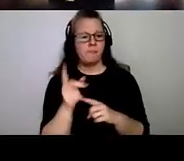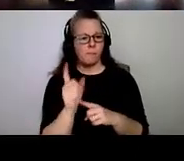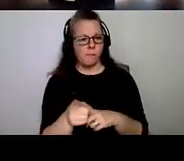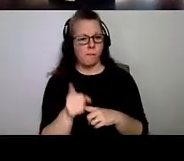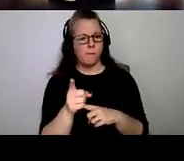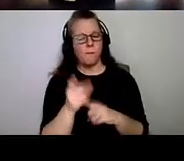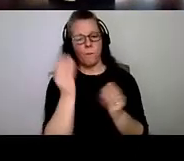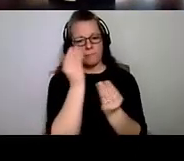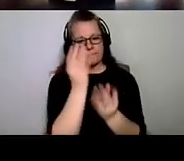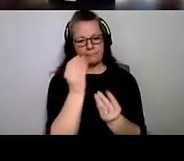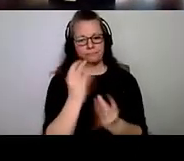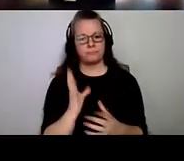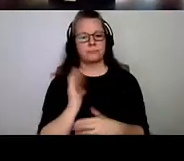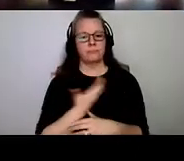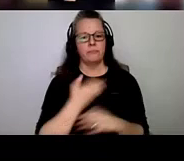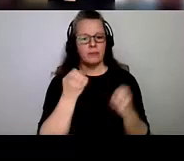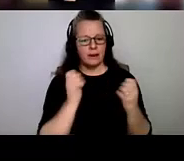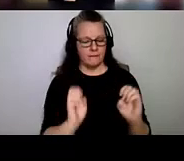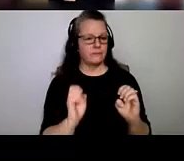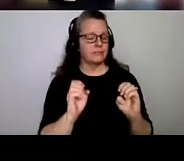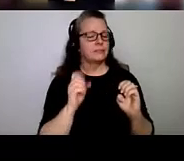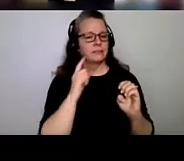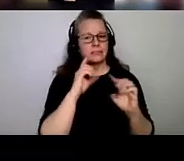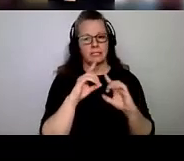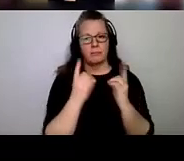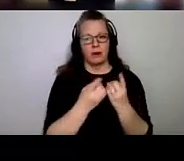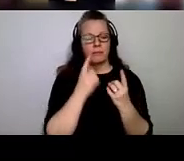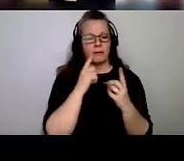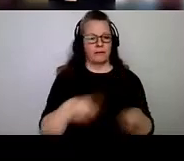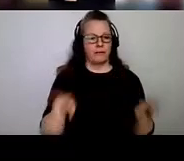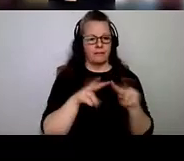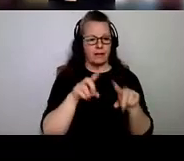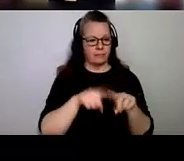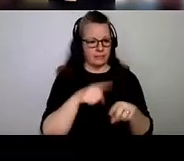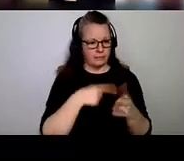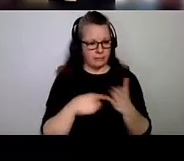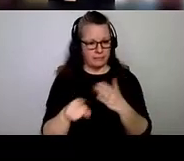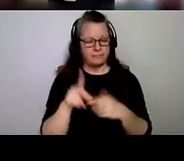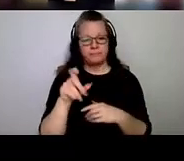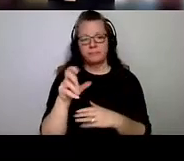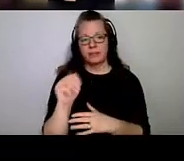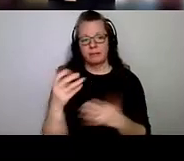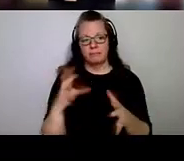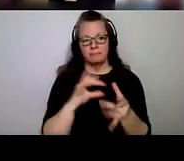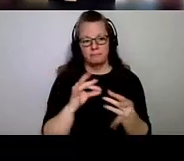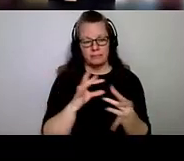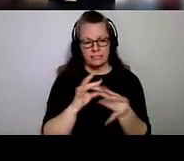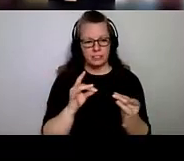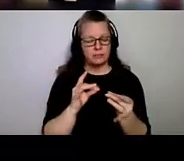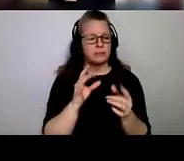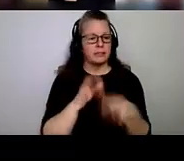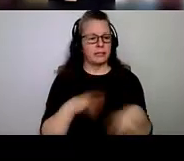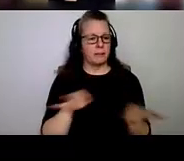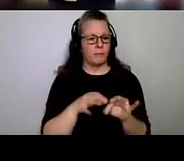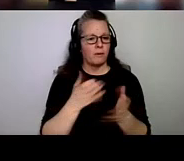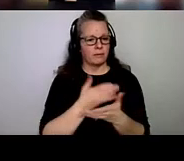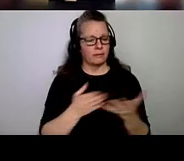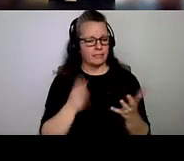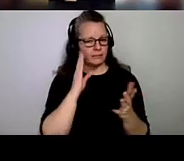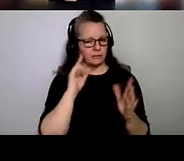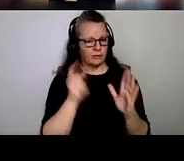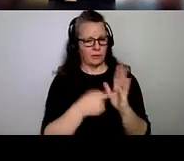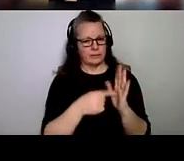updating you on our efforts at the department regarding value-based payments. As Kim mentioned, the key objective here is a transition from a volume approach